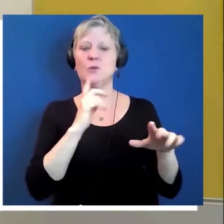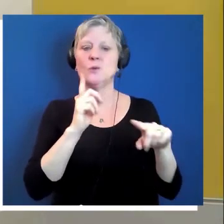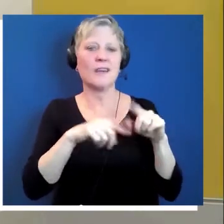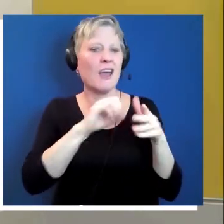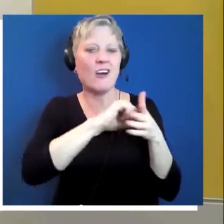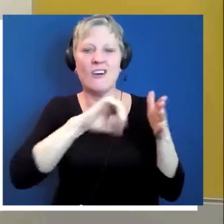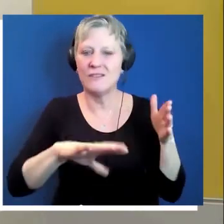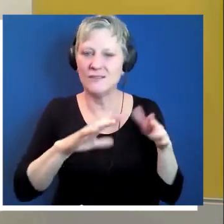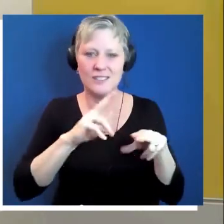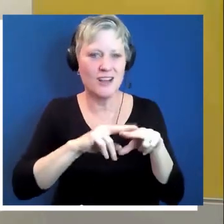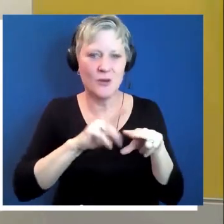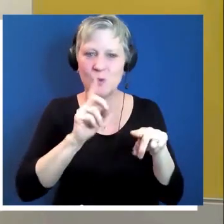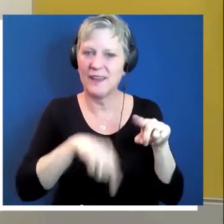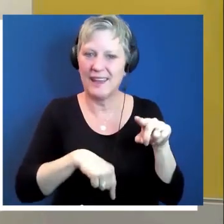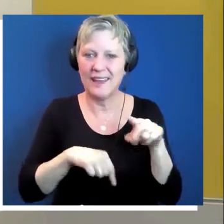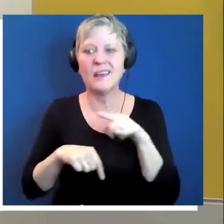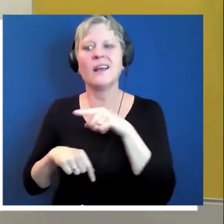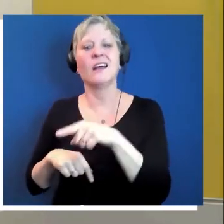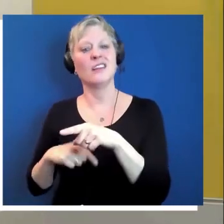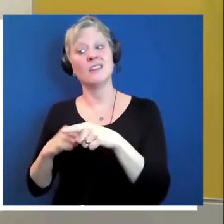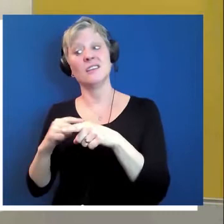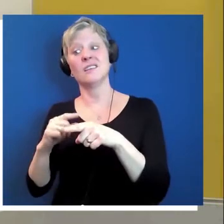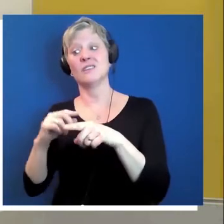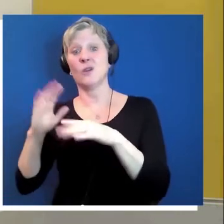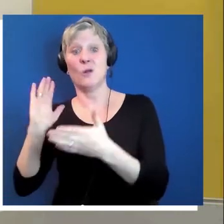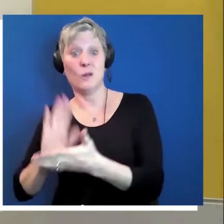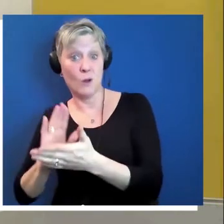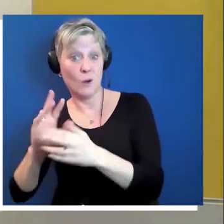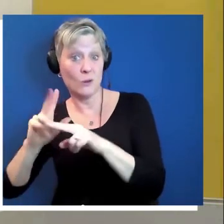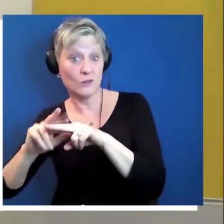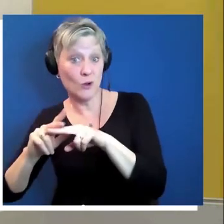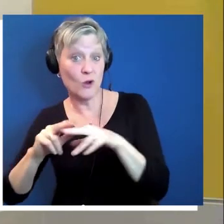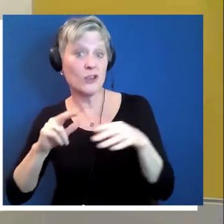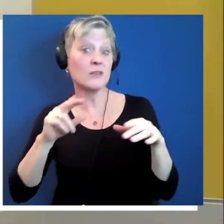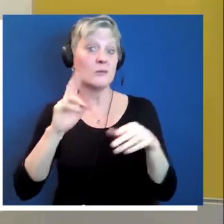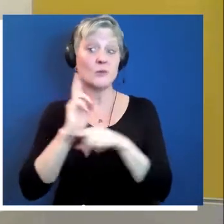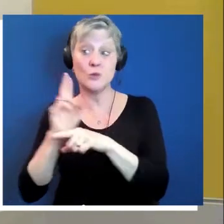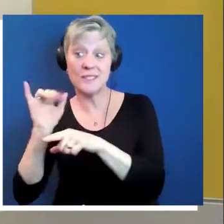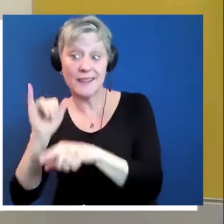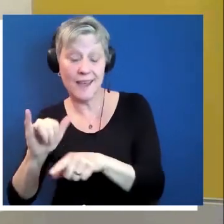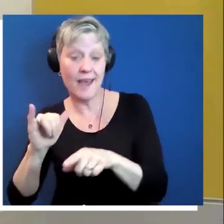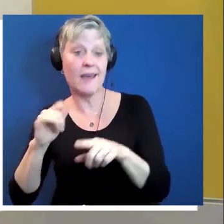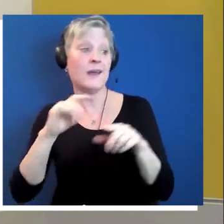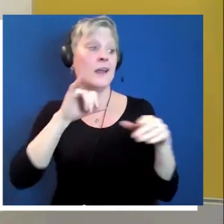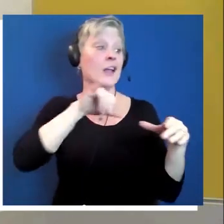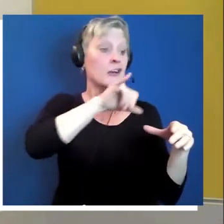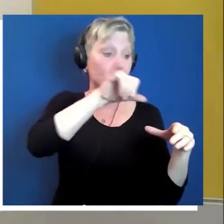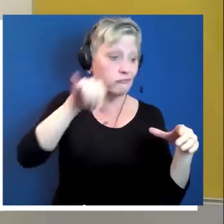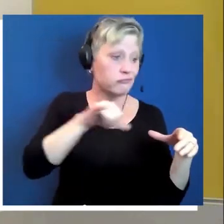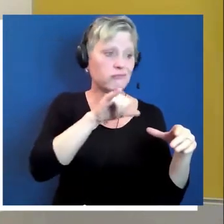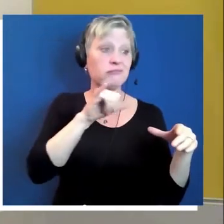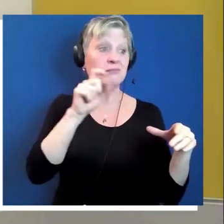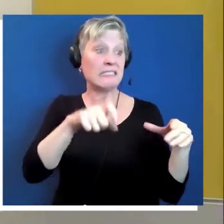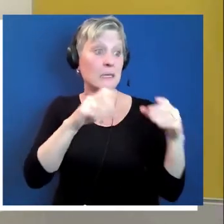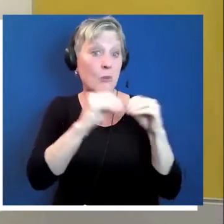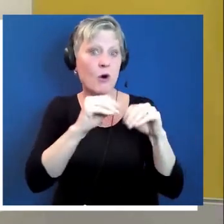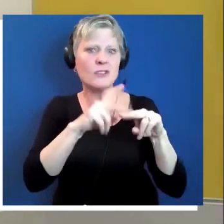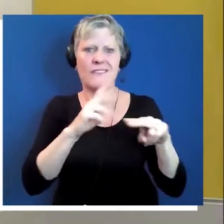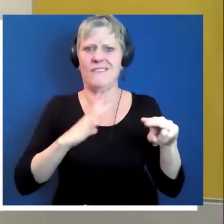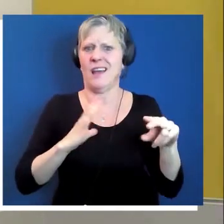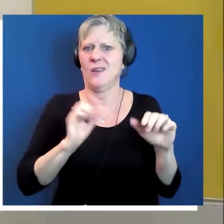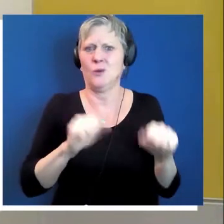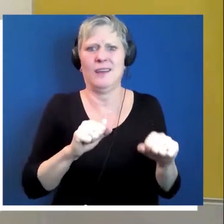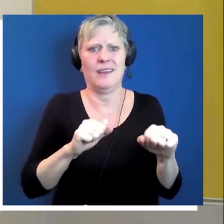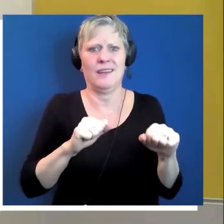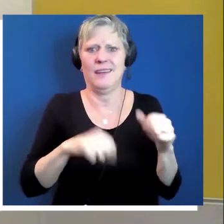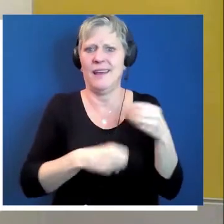dish. It's a lot easier to add salt to a dish. Okay, so what we're going to do is I'm going to take this And again, same kind of thing. We cooked all